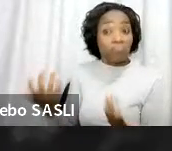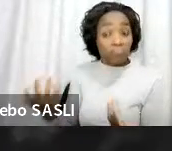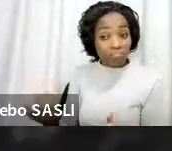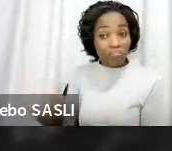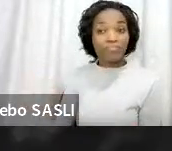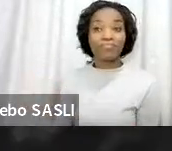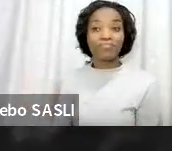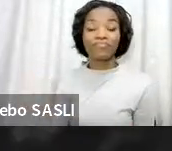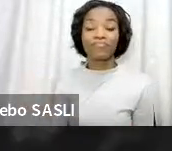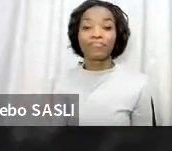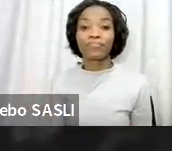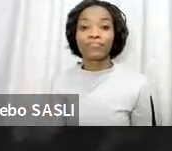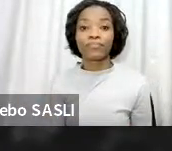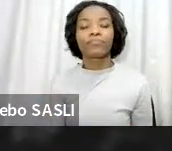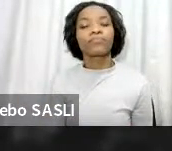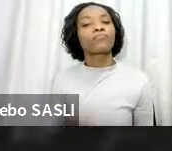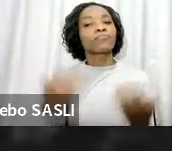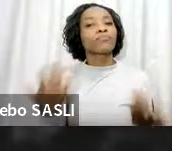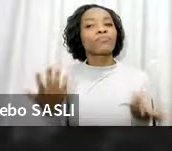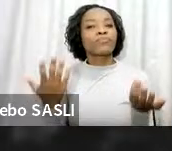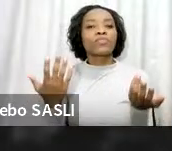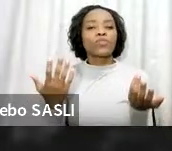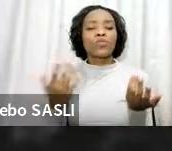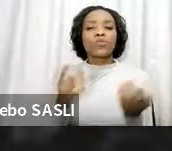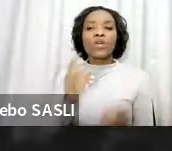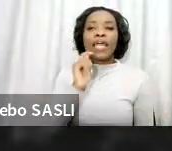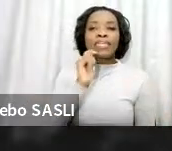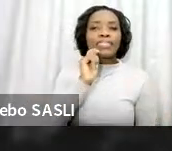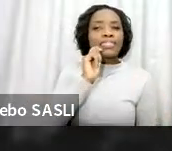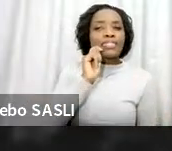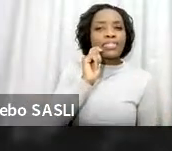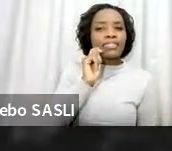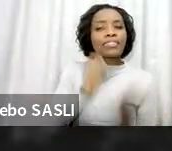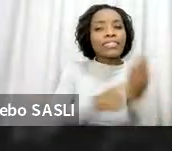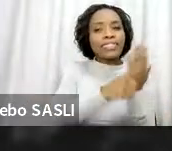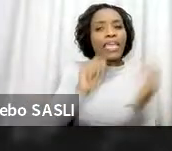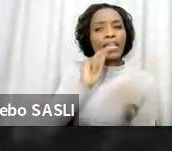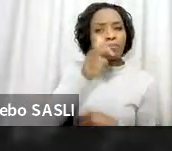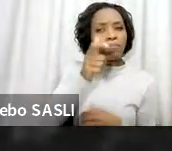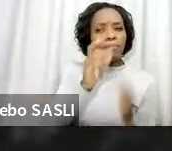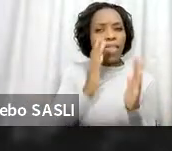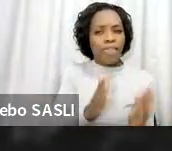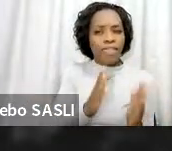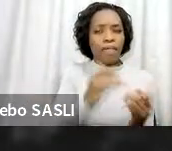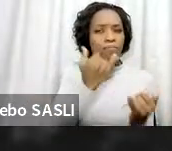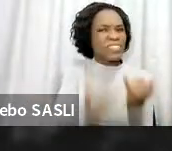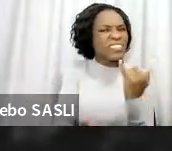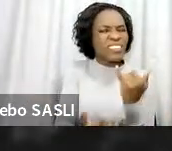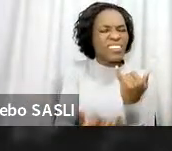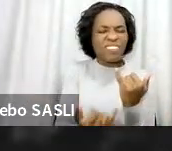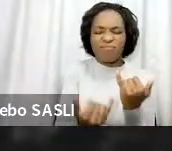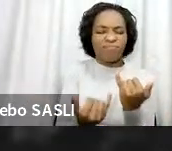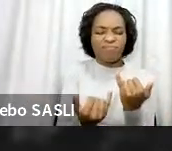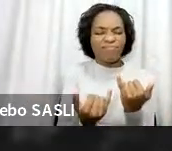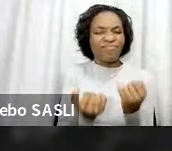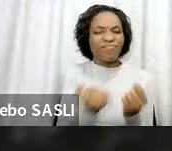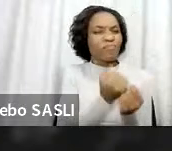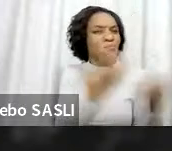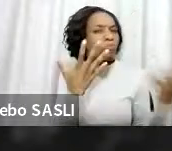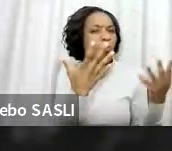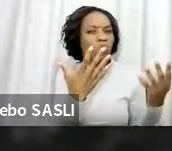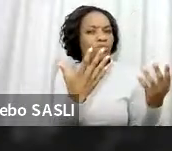Now, what are the taxpayer mistakes that we note? We note that taxpayers do